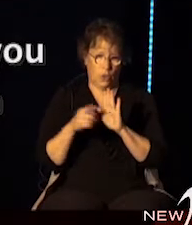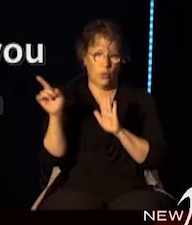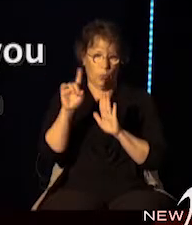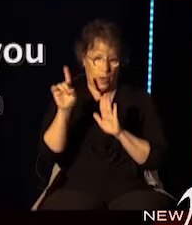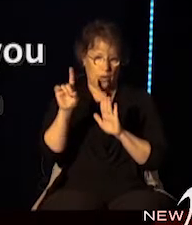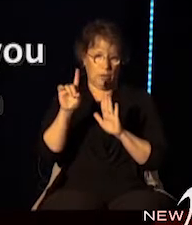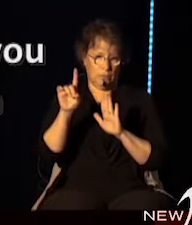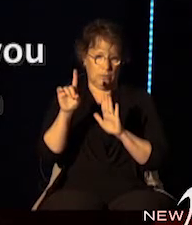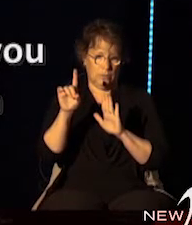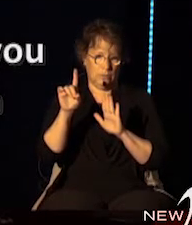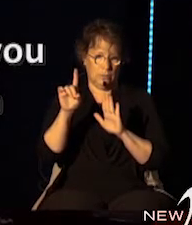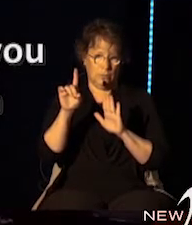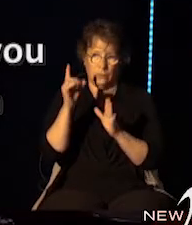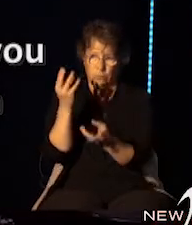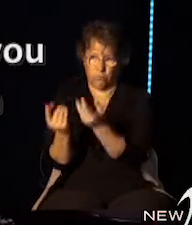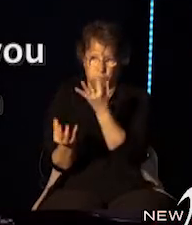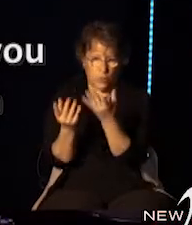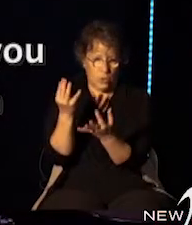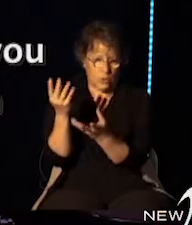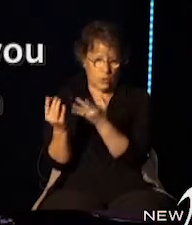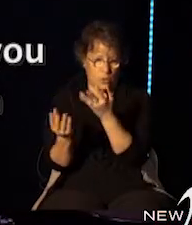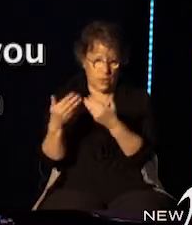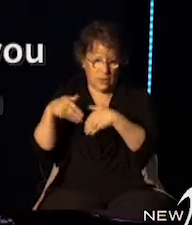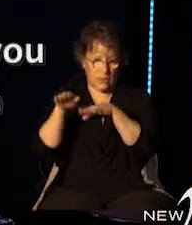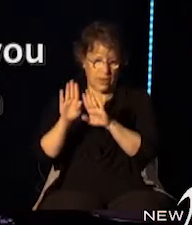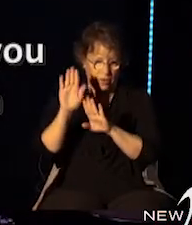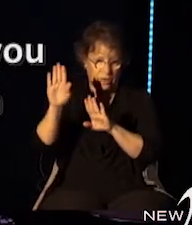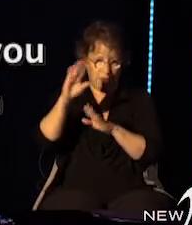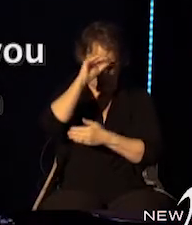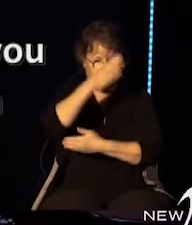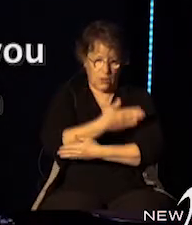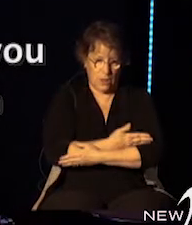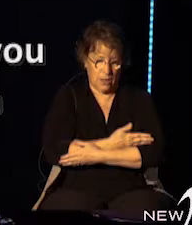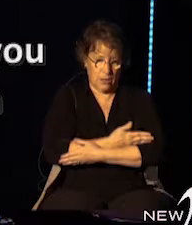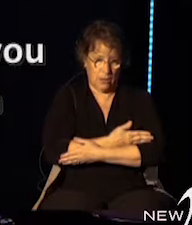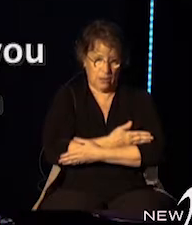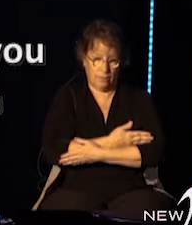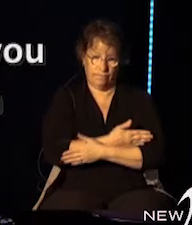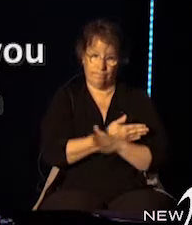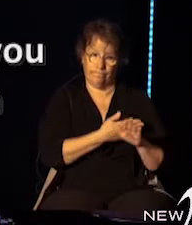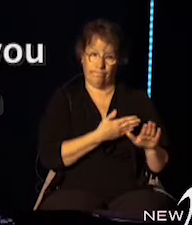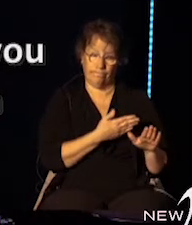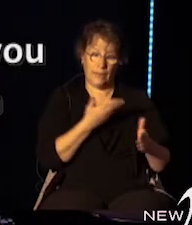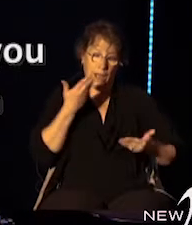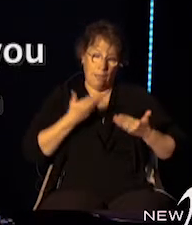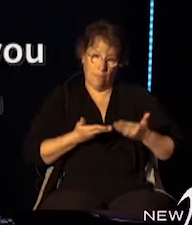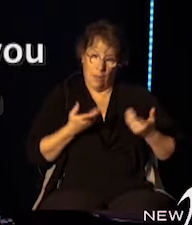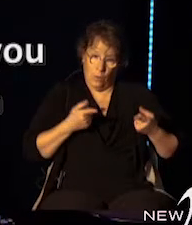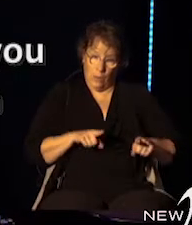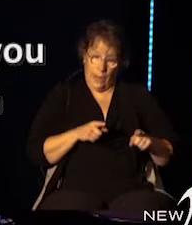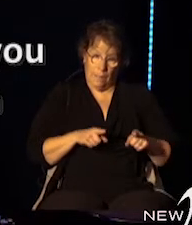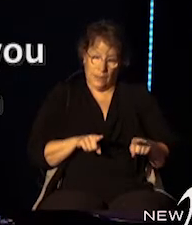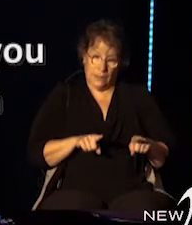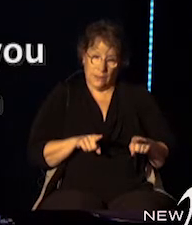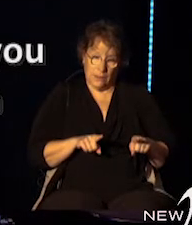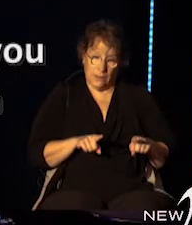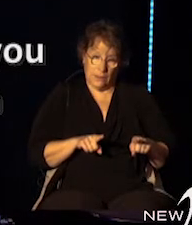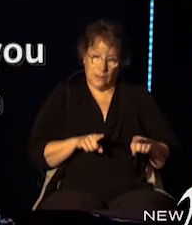On the way to God's greatest promises in your life being fulfilled, you will be tested.